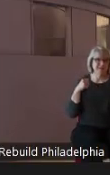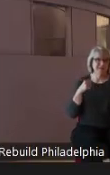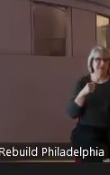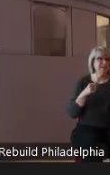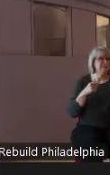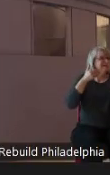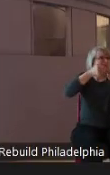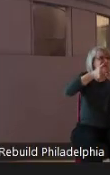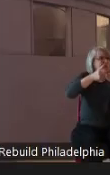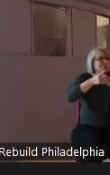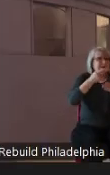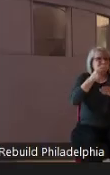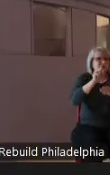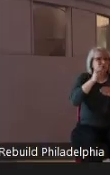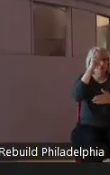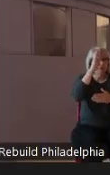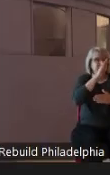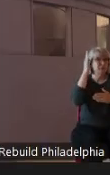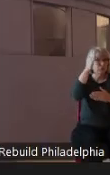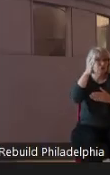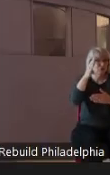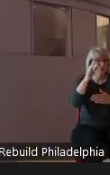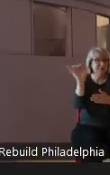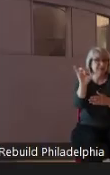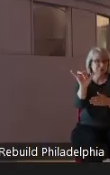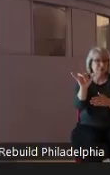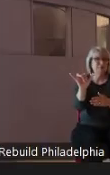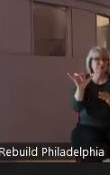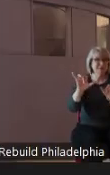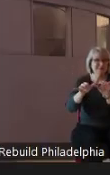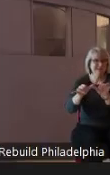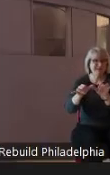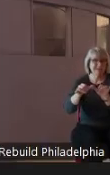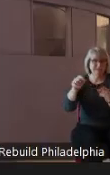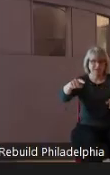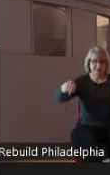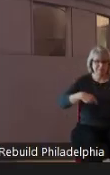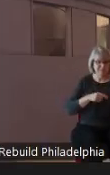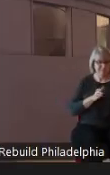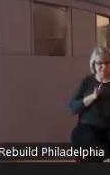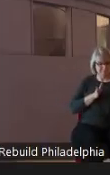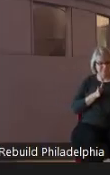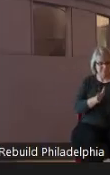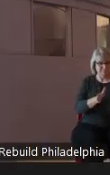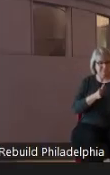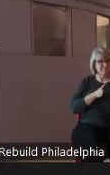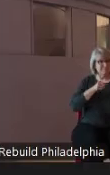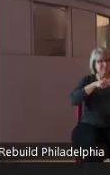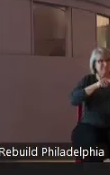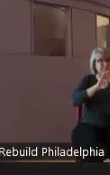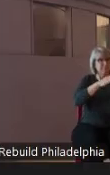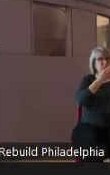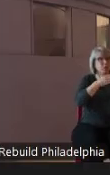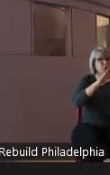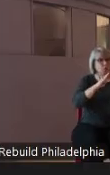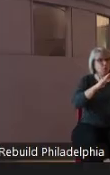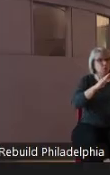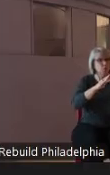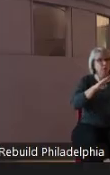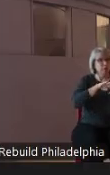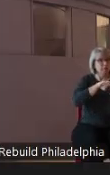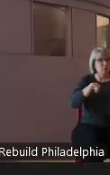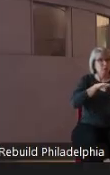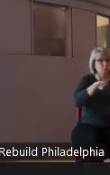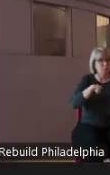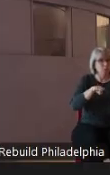Future. Working clockwise, you'll see in blue the large lap pool